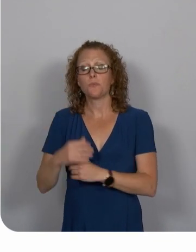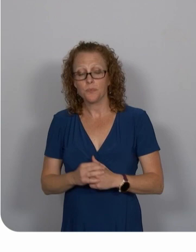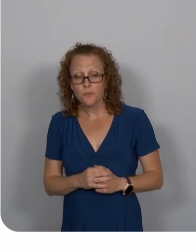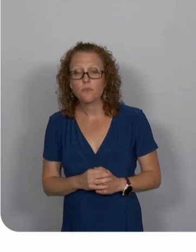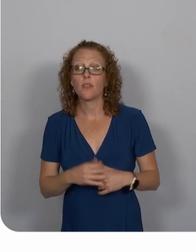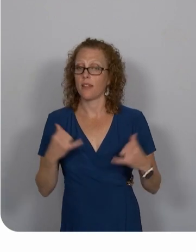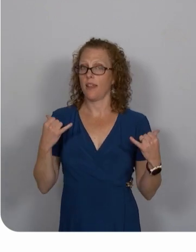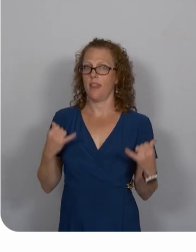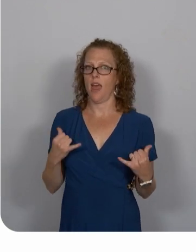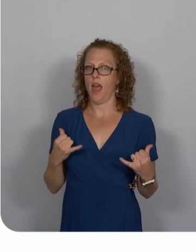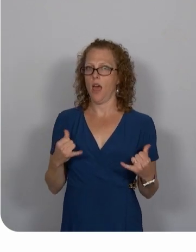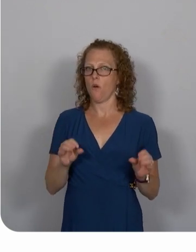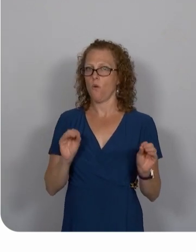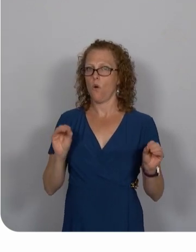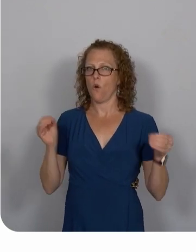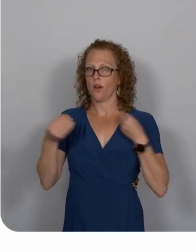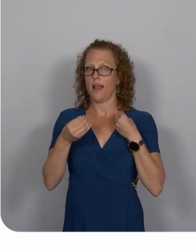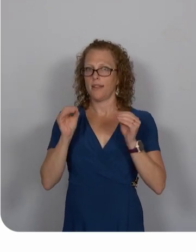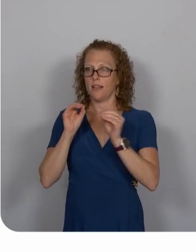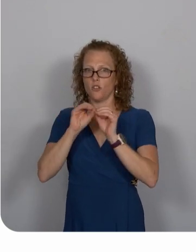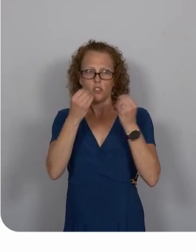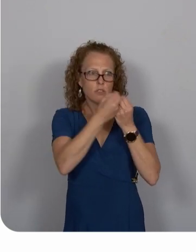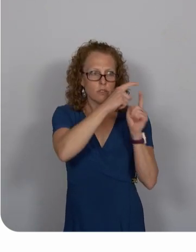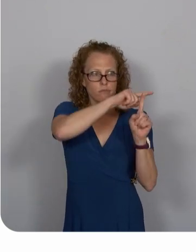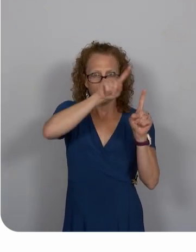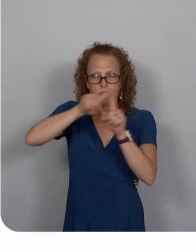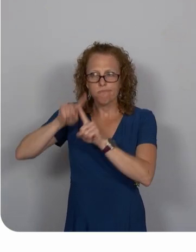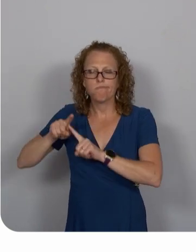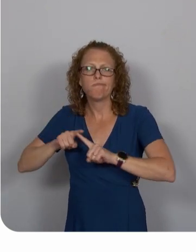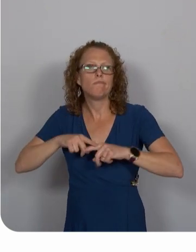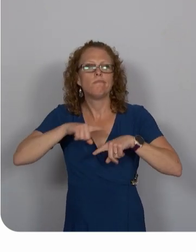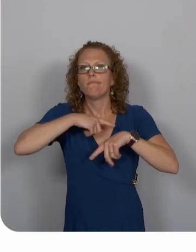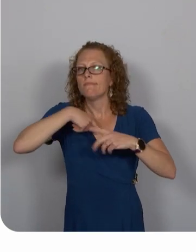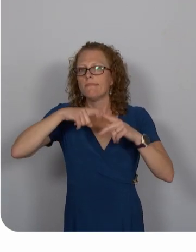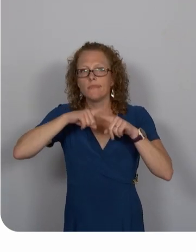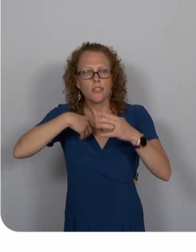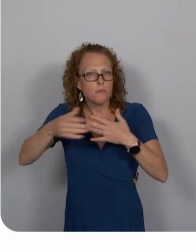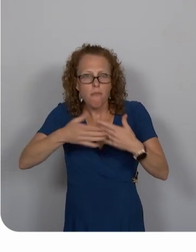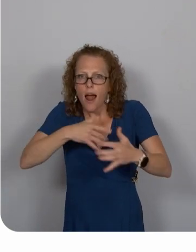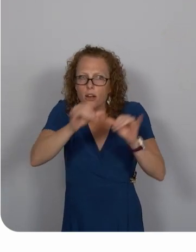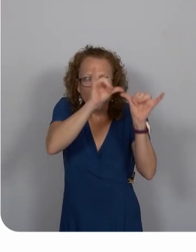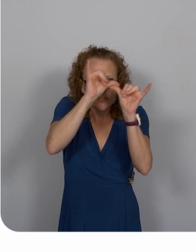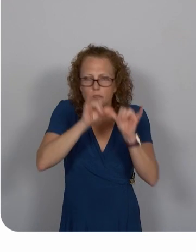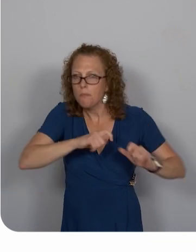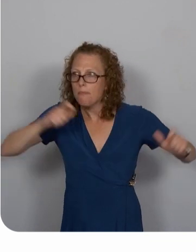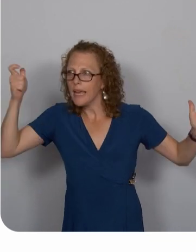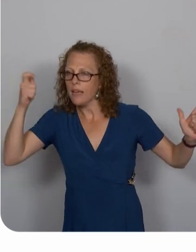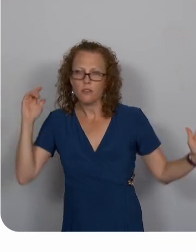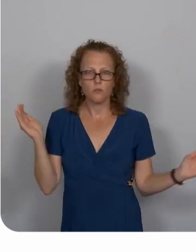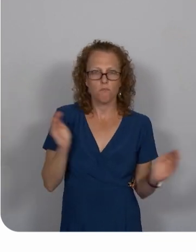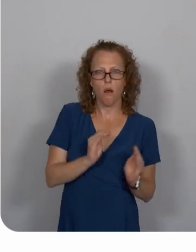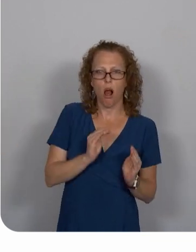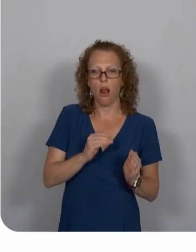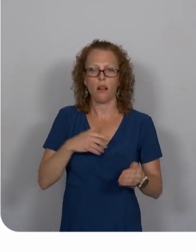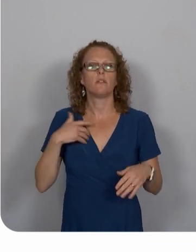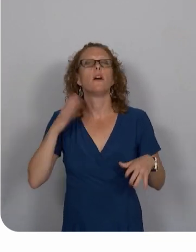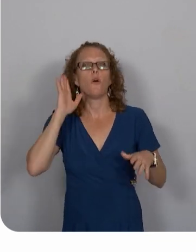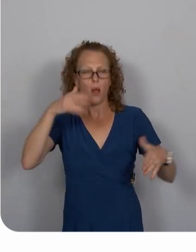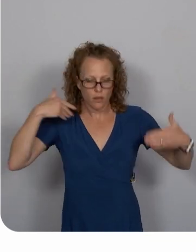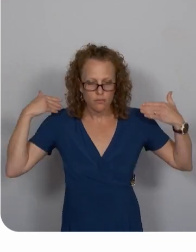So now organizations of all sizes can access our models on Amazon Bedrock, where it's going to be easy to get